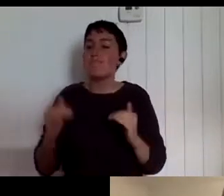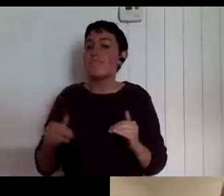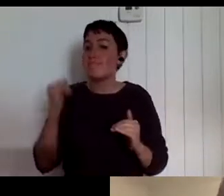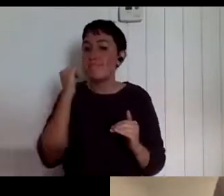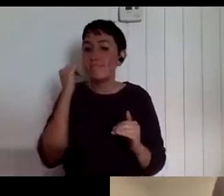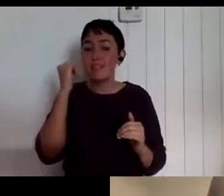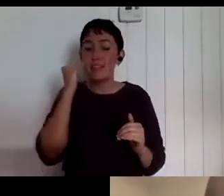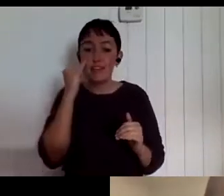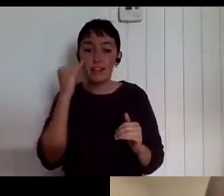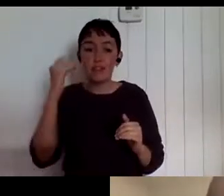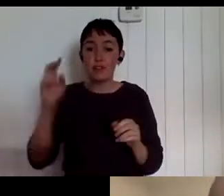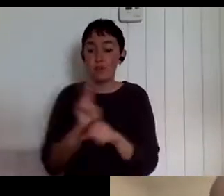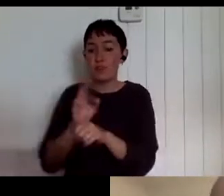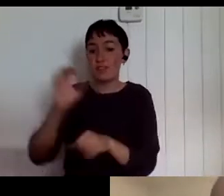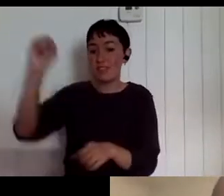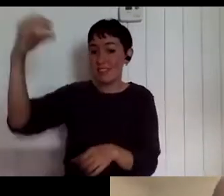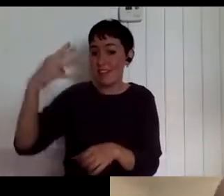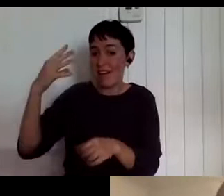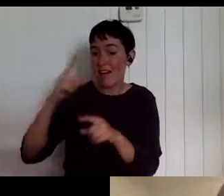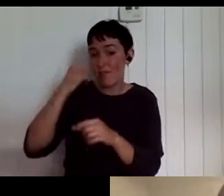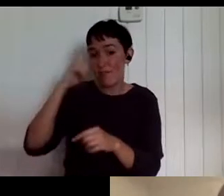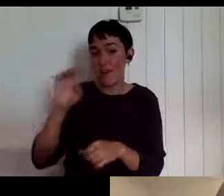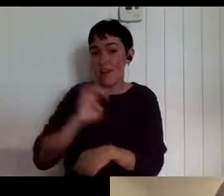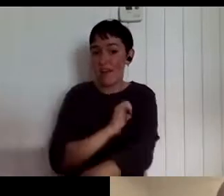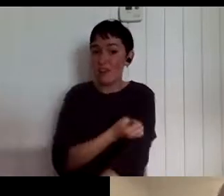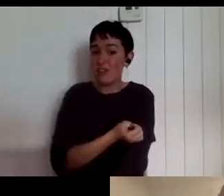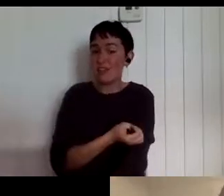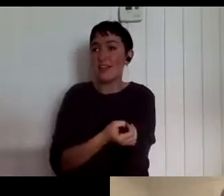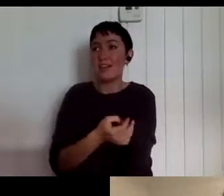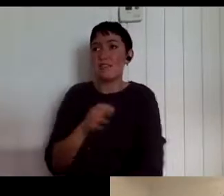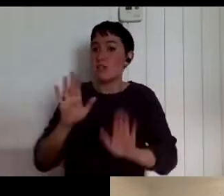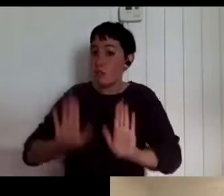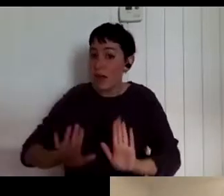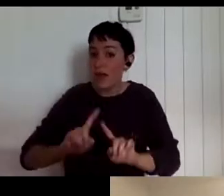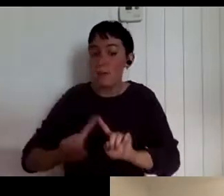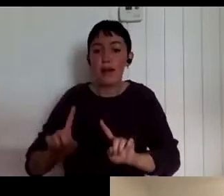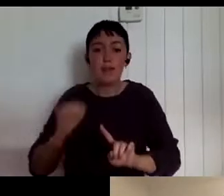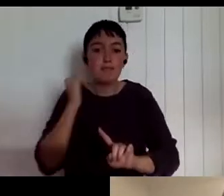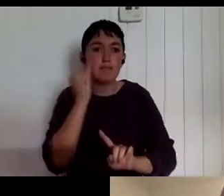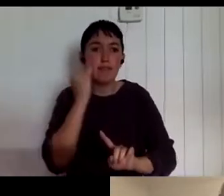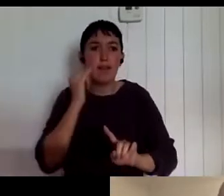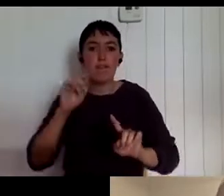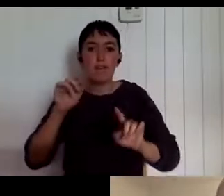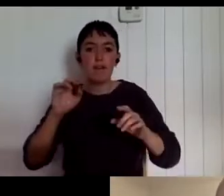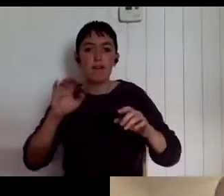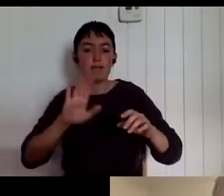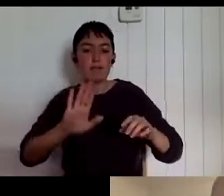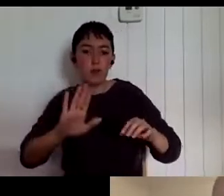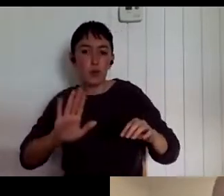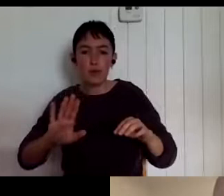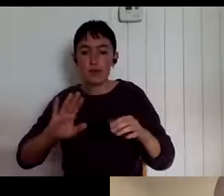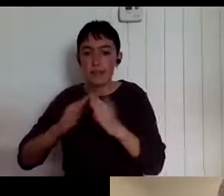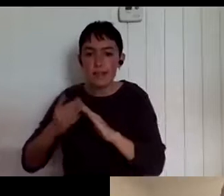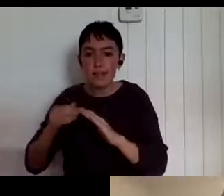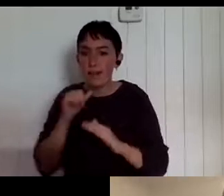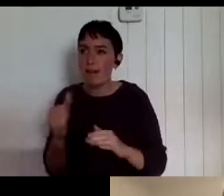can't always get the sun, you know, in that area. So it really depends on, you know, where you are and how